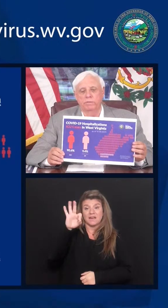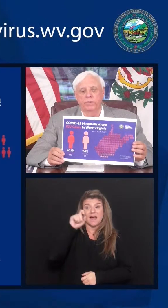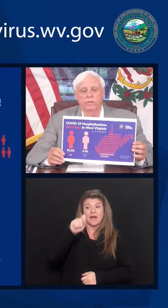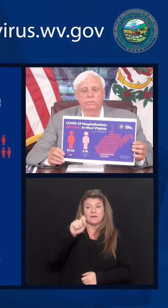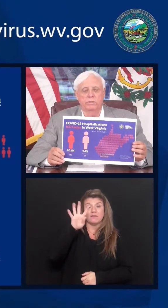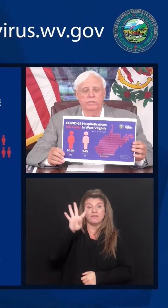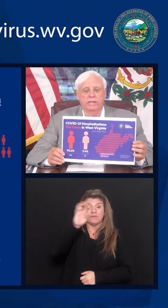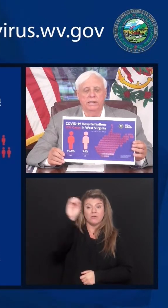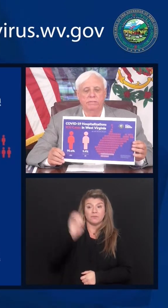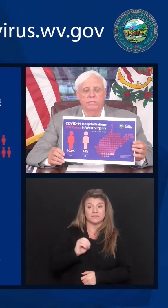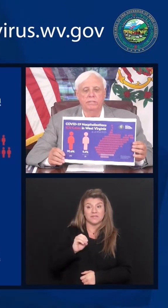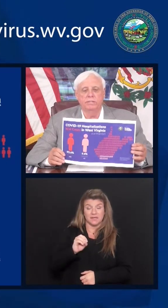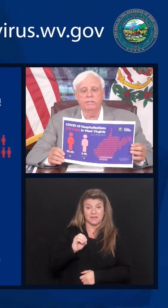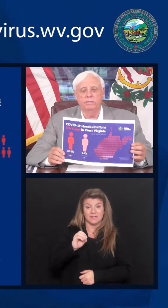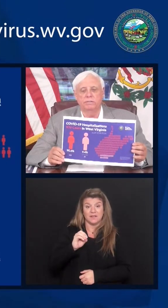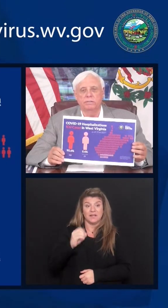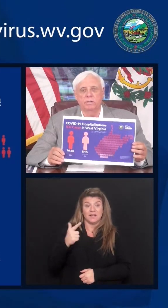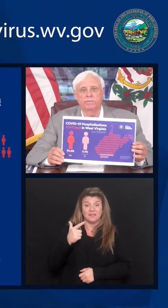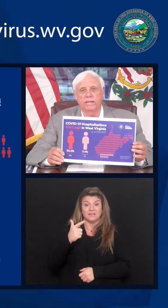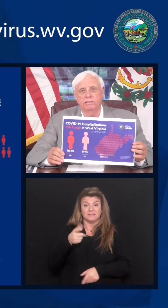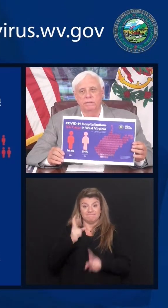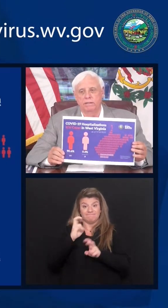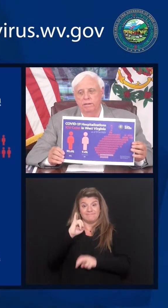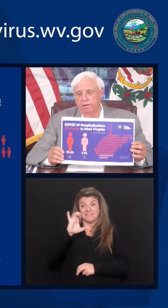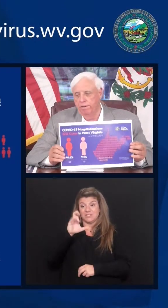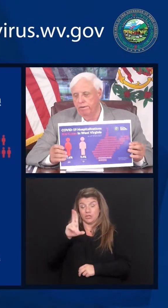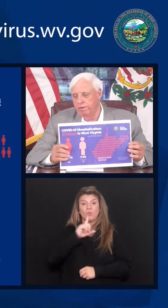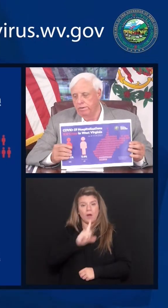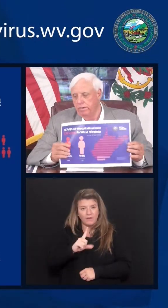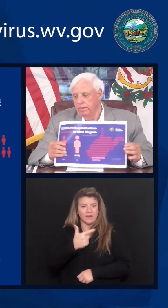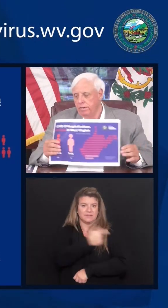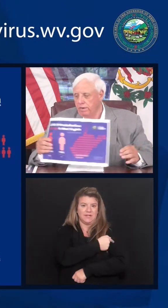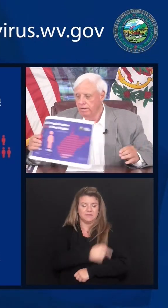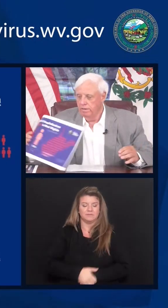9.4% of the folks that are in the ICU units are vaccinated.